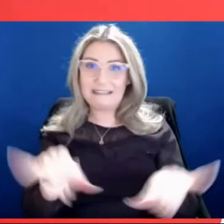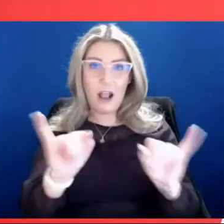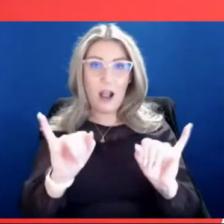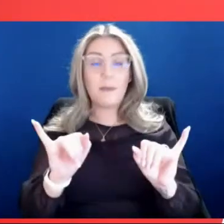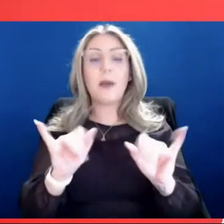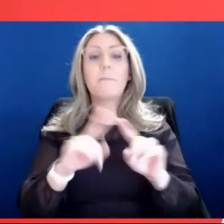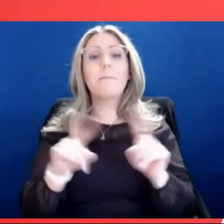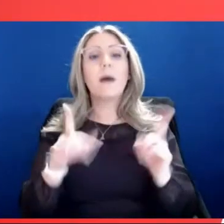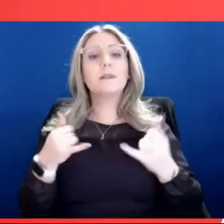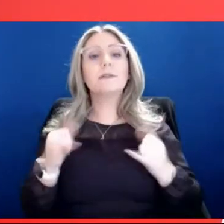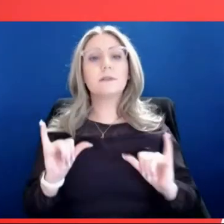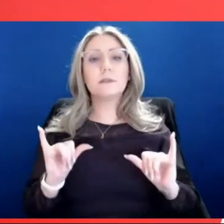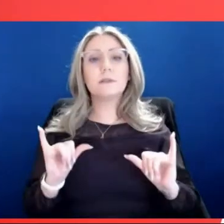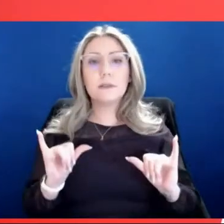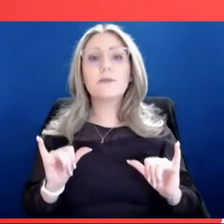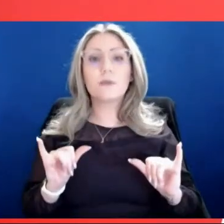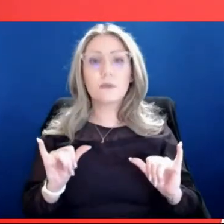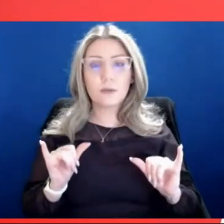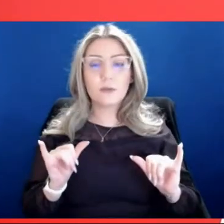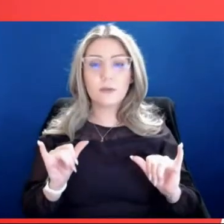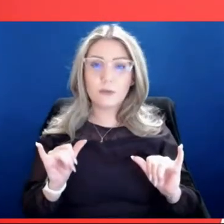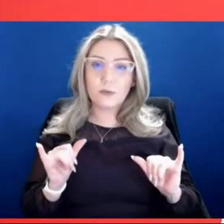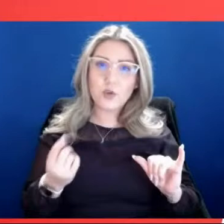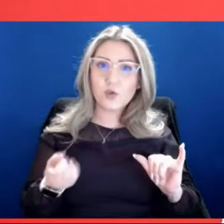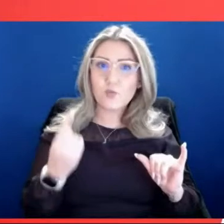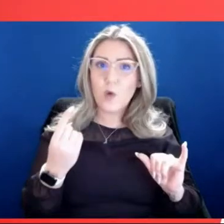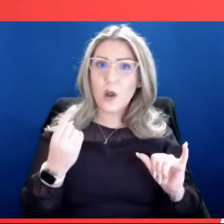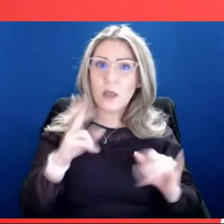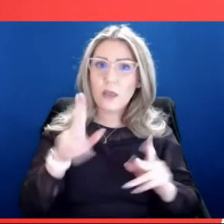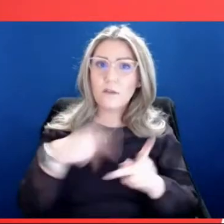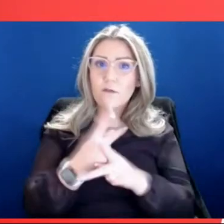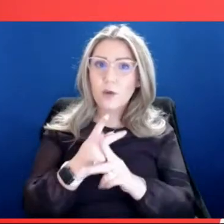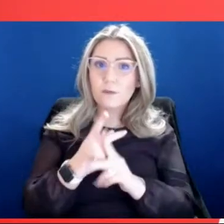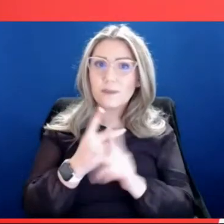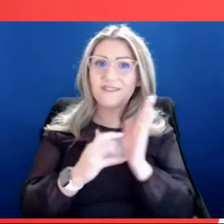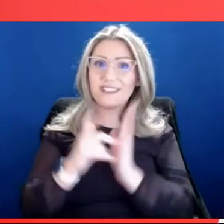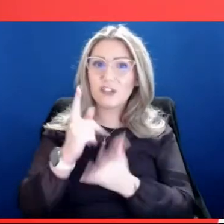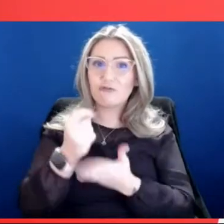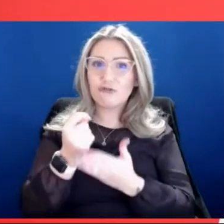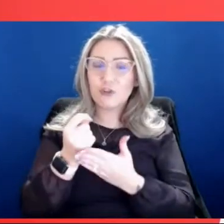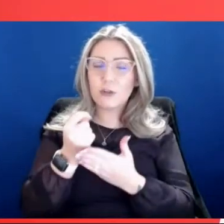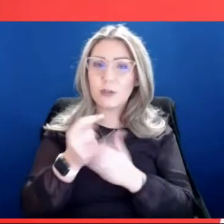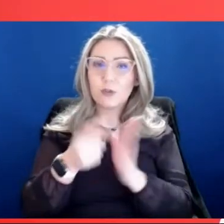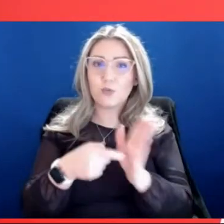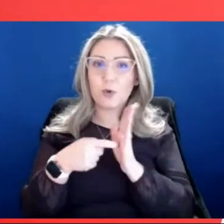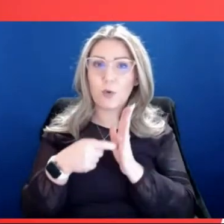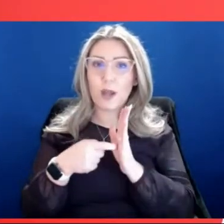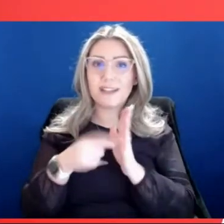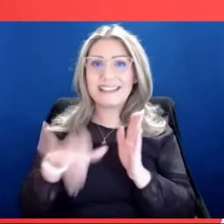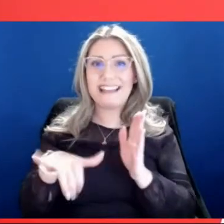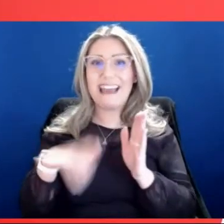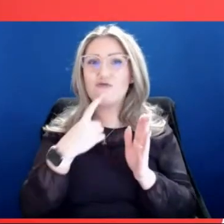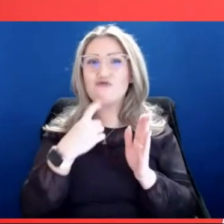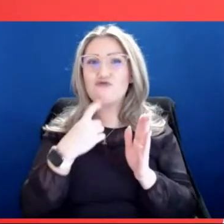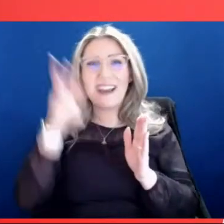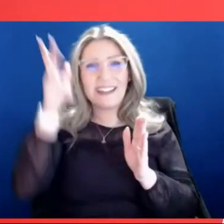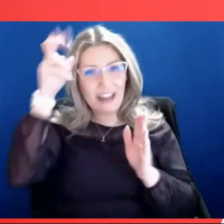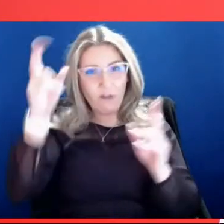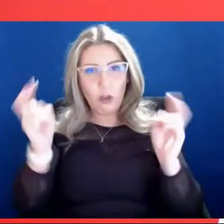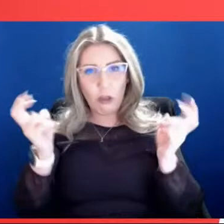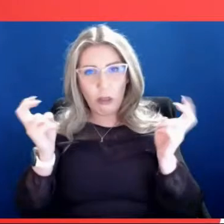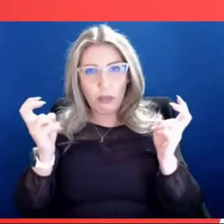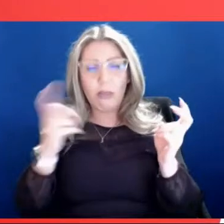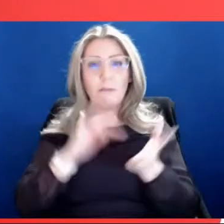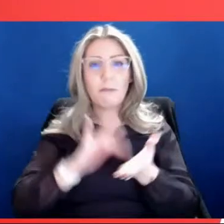still it's one of the forms of cancer treatment that requires the red devil, the anthracycline for most